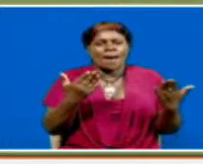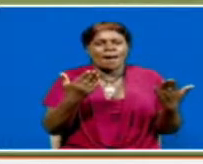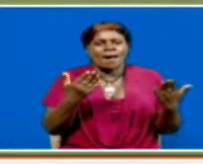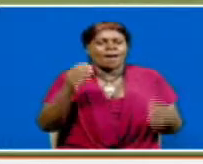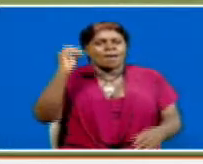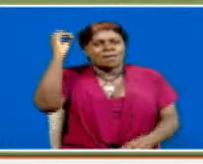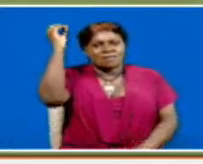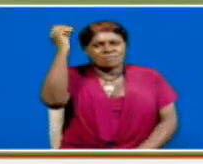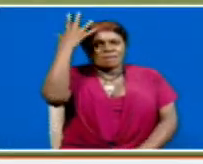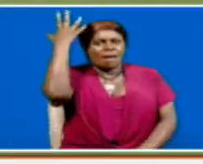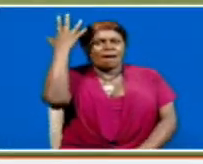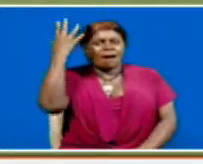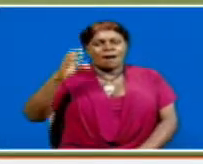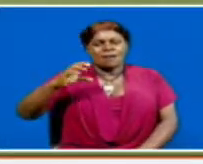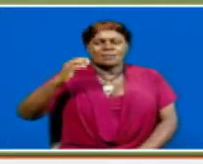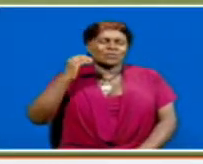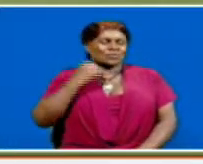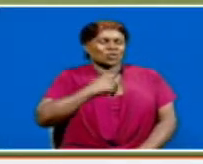in Siaya.